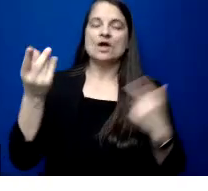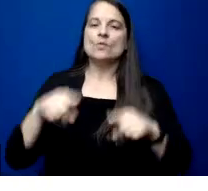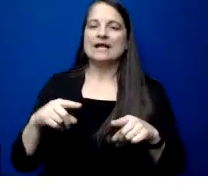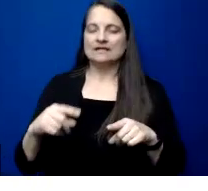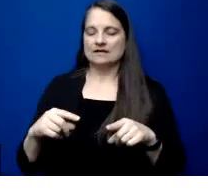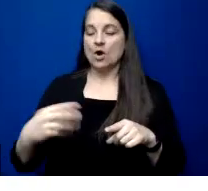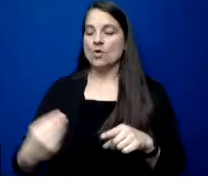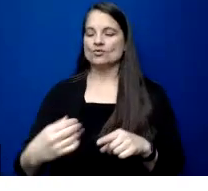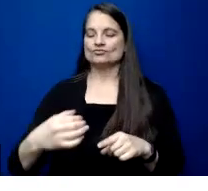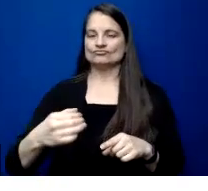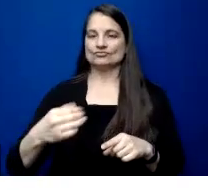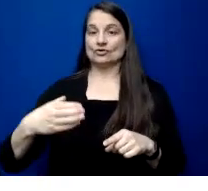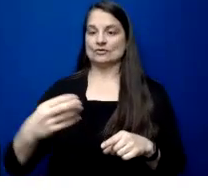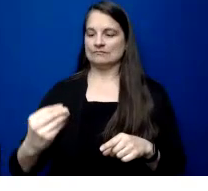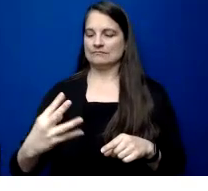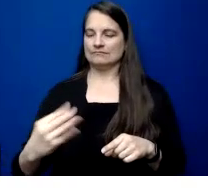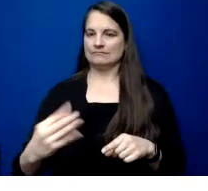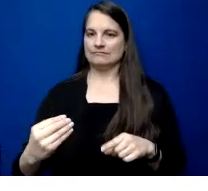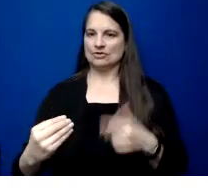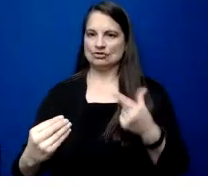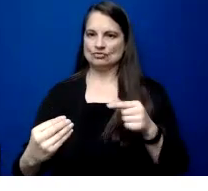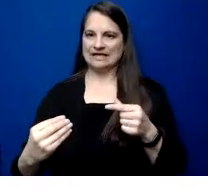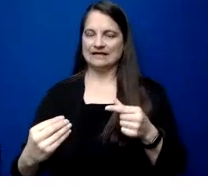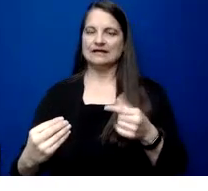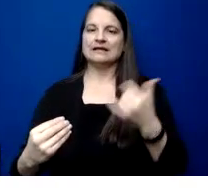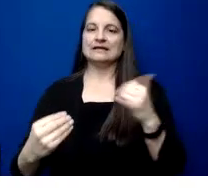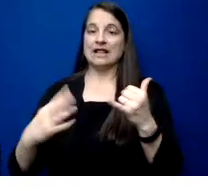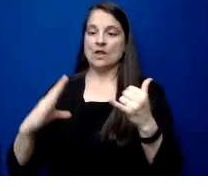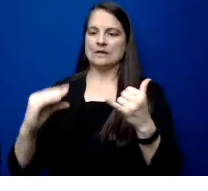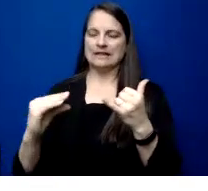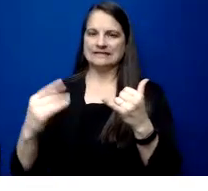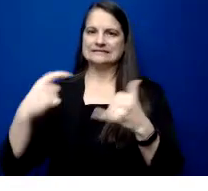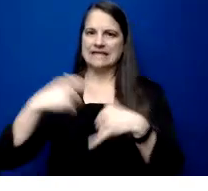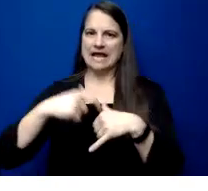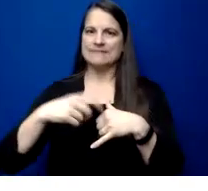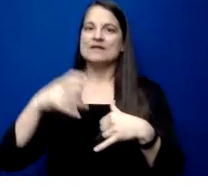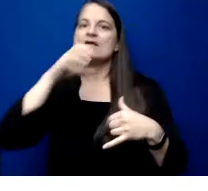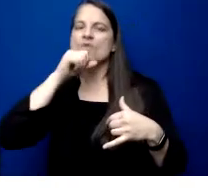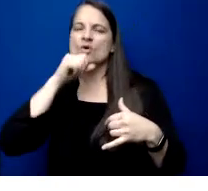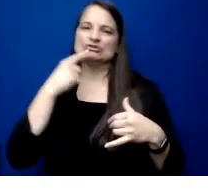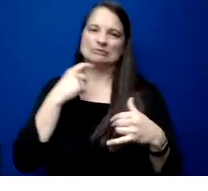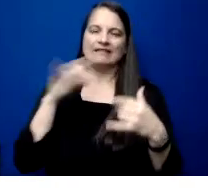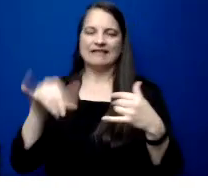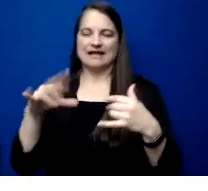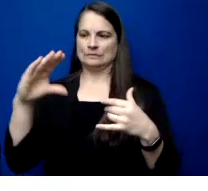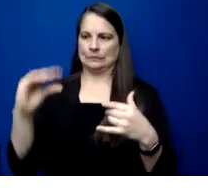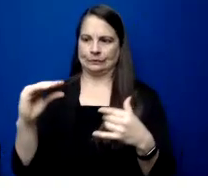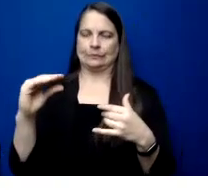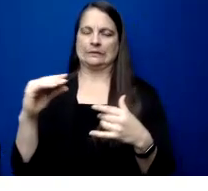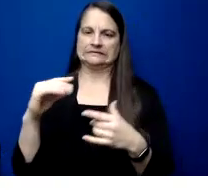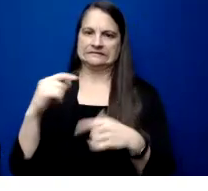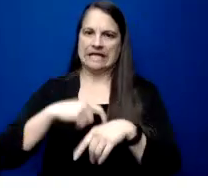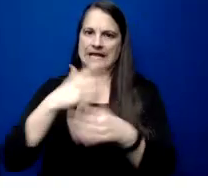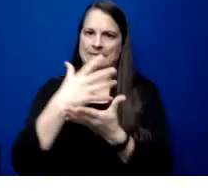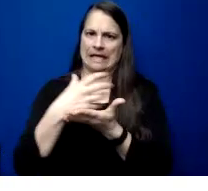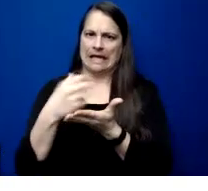lit up, the green band, you have more time, and then yellow less time, and then orange you're getting down to the end. And there are lots of different ones out there that